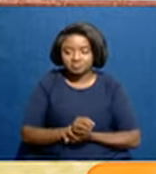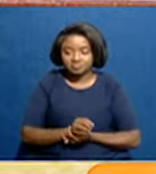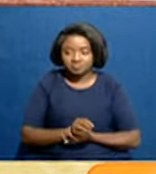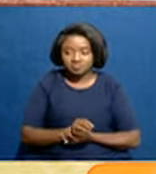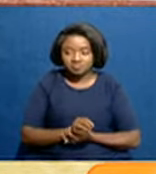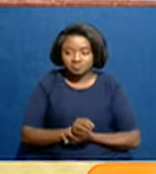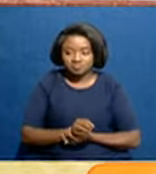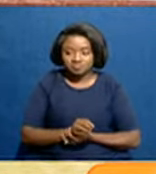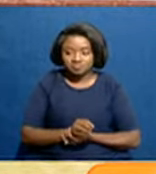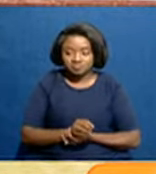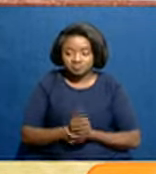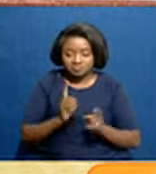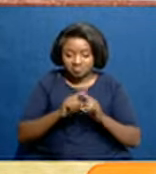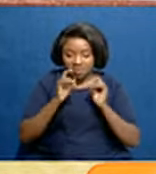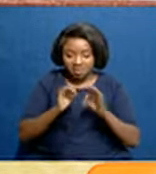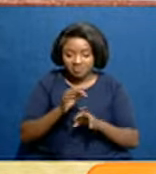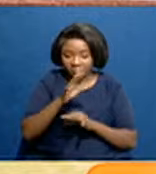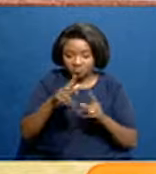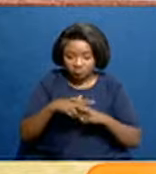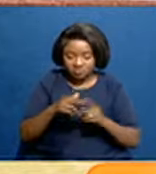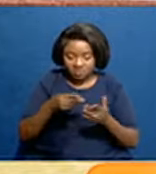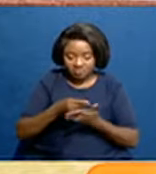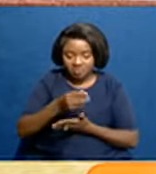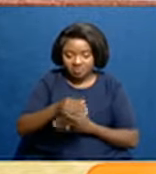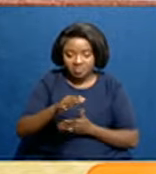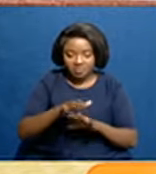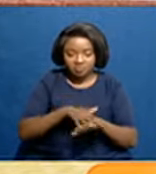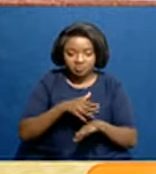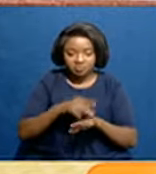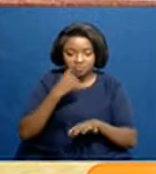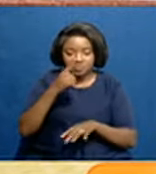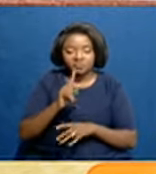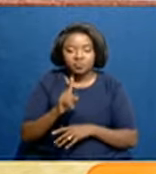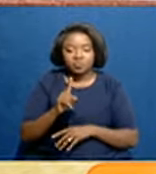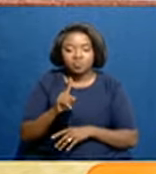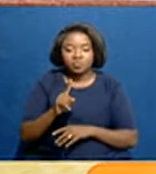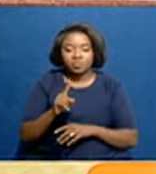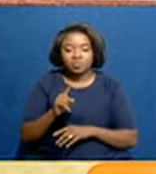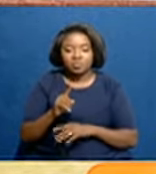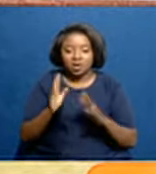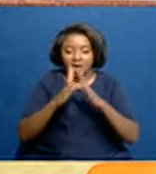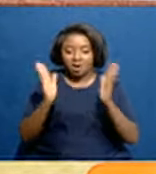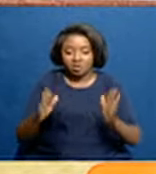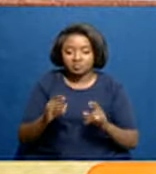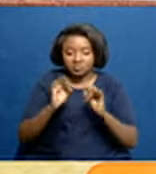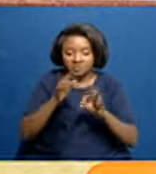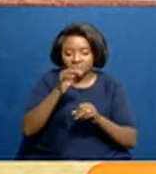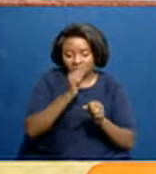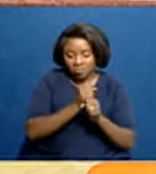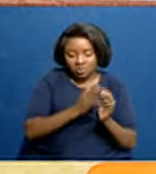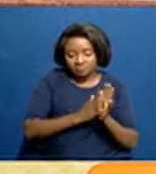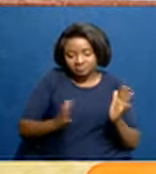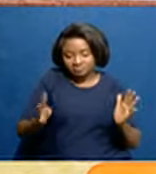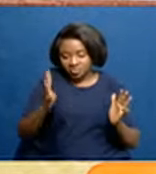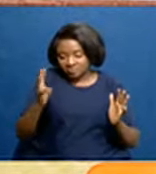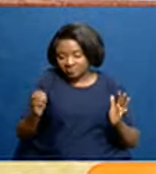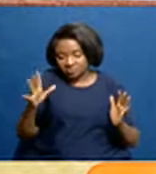if you started paying slowly for a unit today, if your working life is about 40, 50